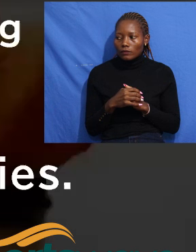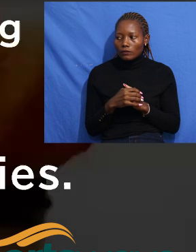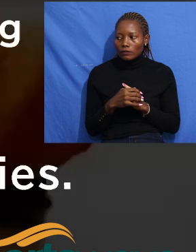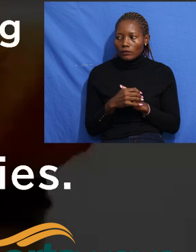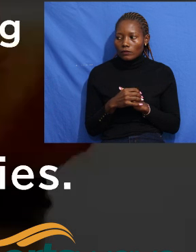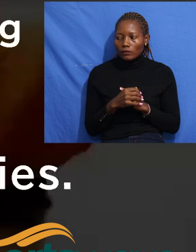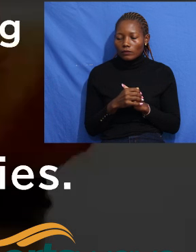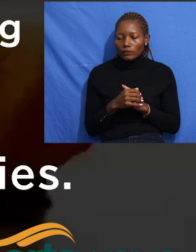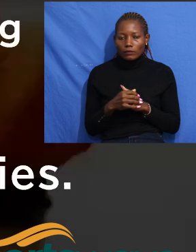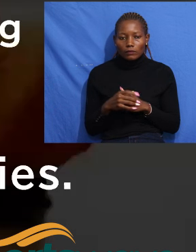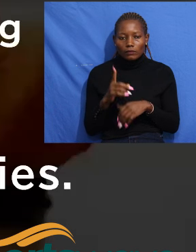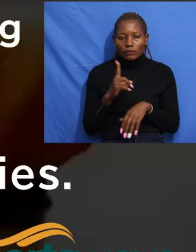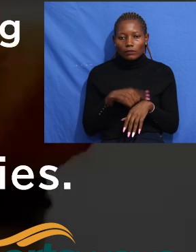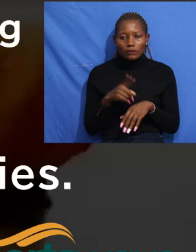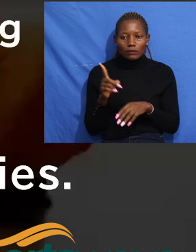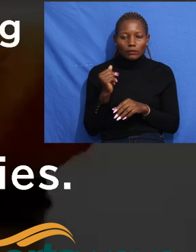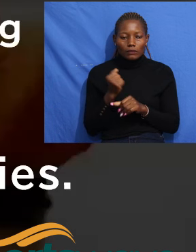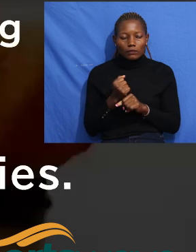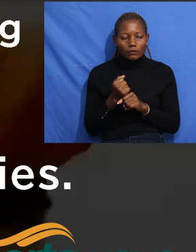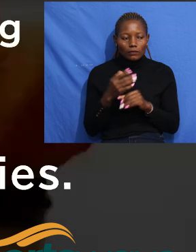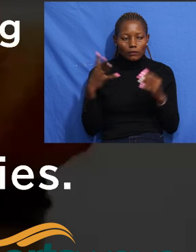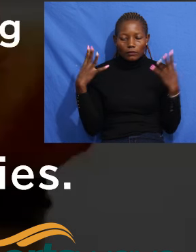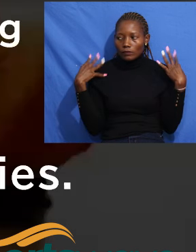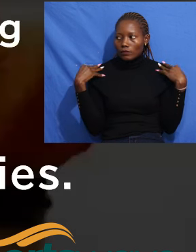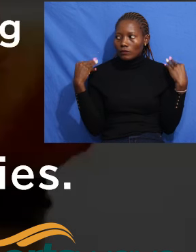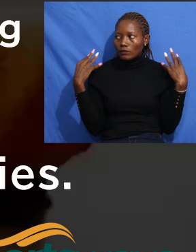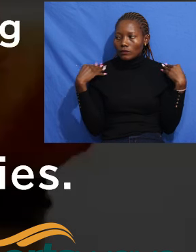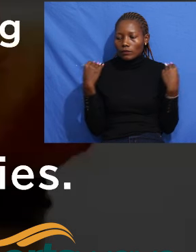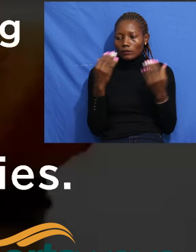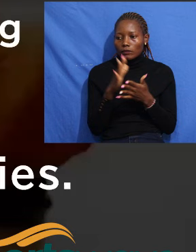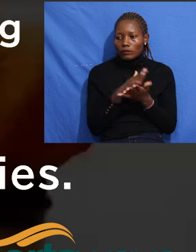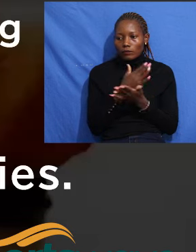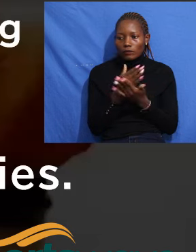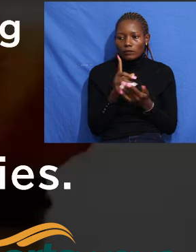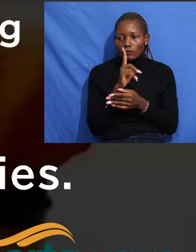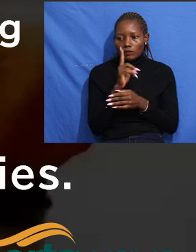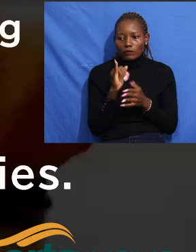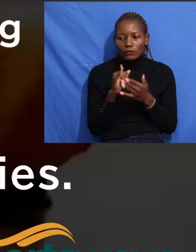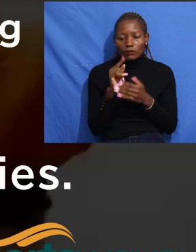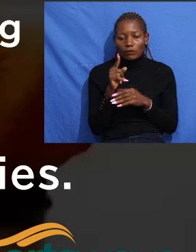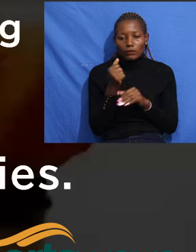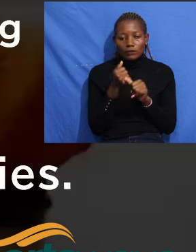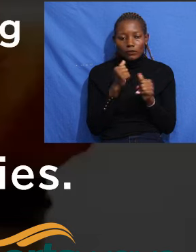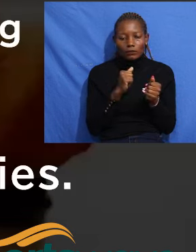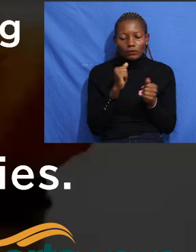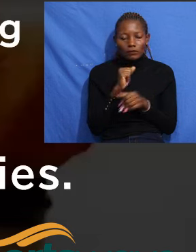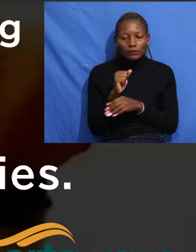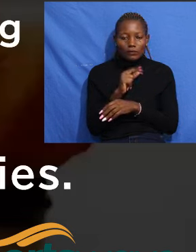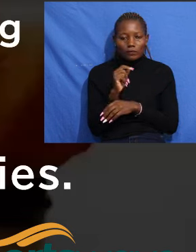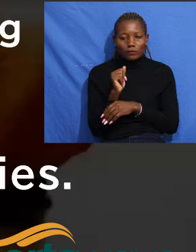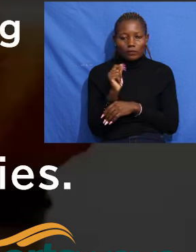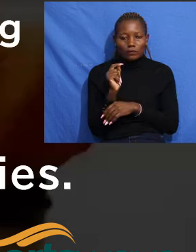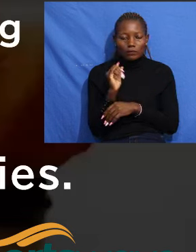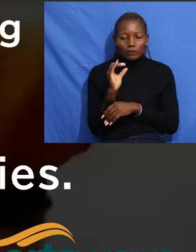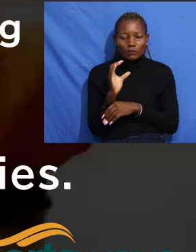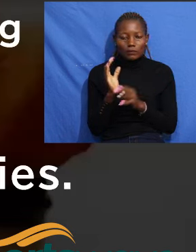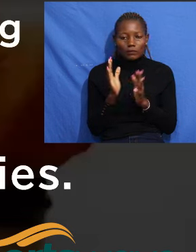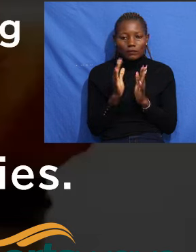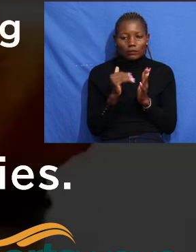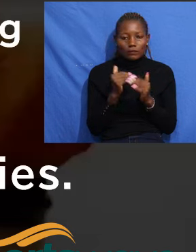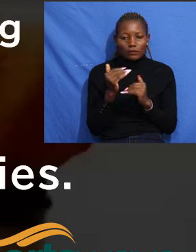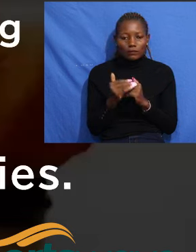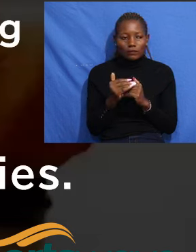So when you do it in a practical setting, make sure to avoid static stretching right after high intensity training